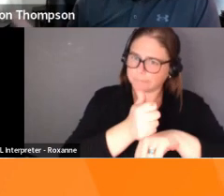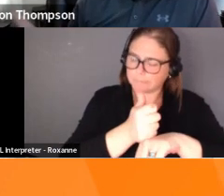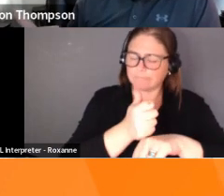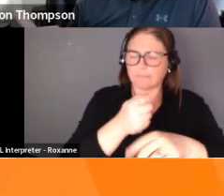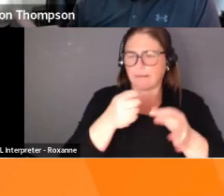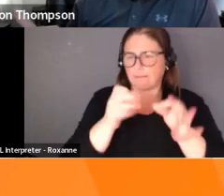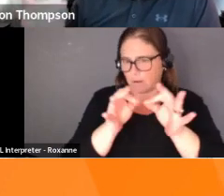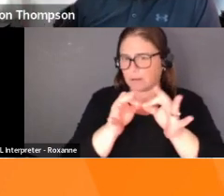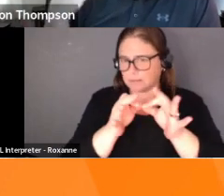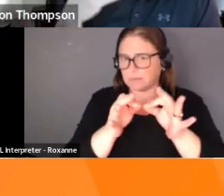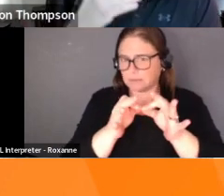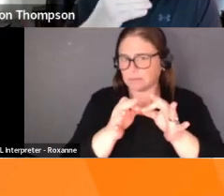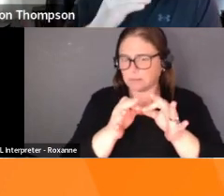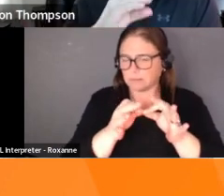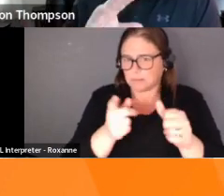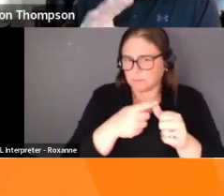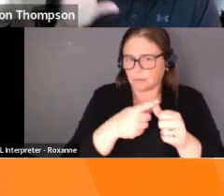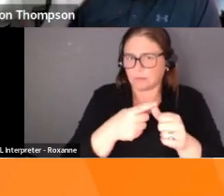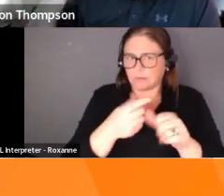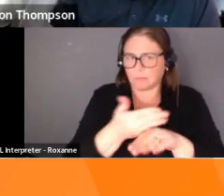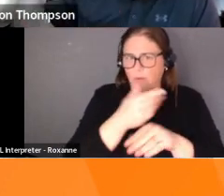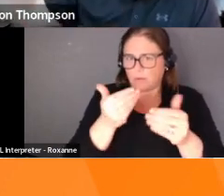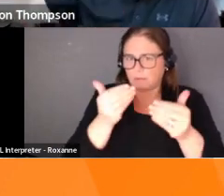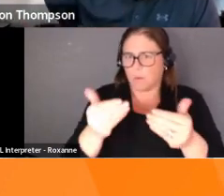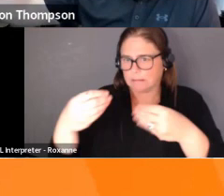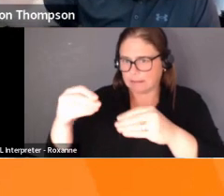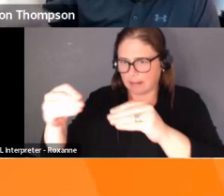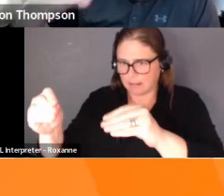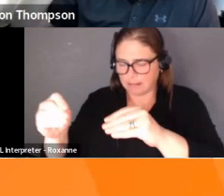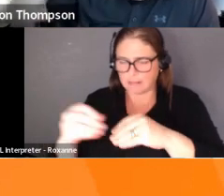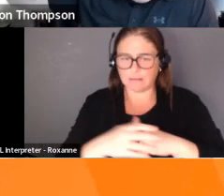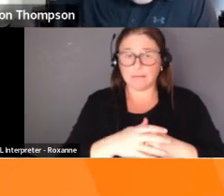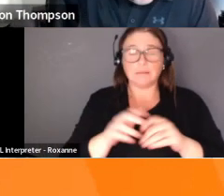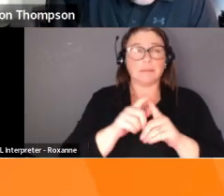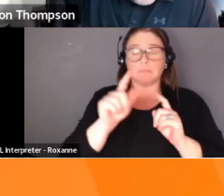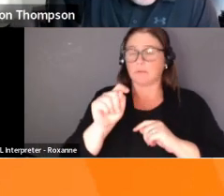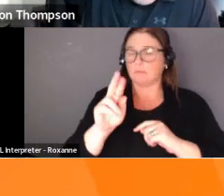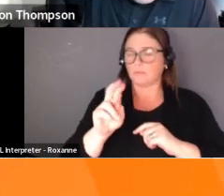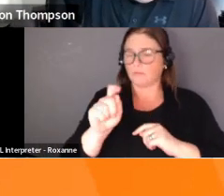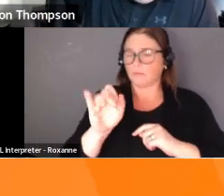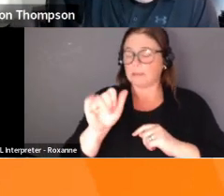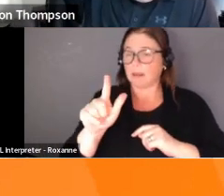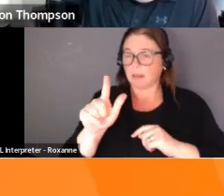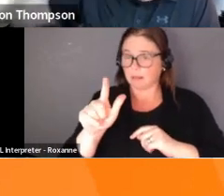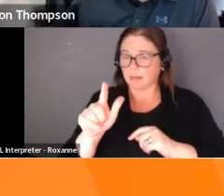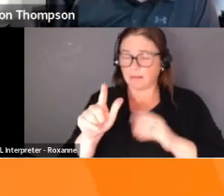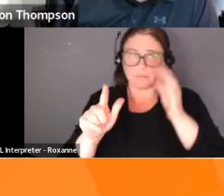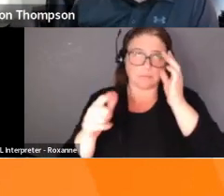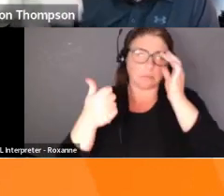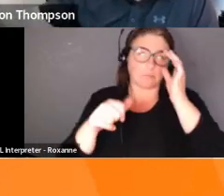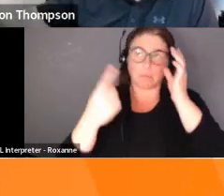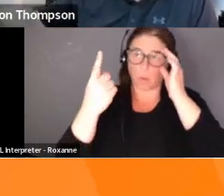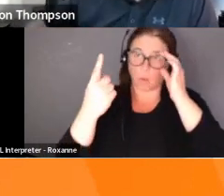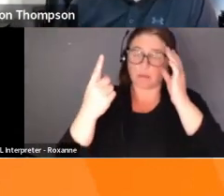selling process. Just like when you get into retail, I remember speaking with one entrepreneur who